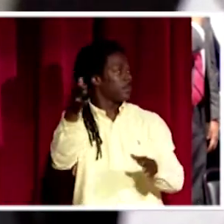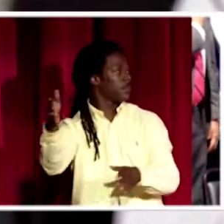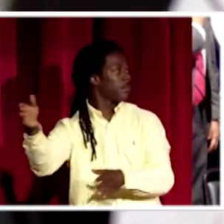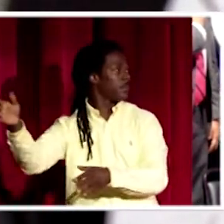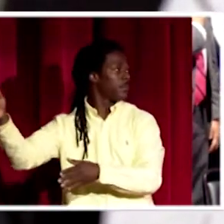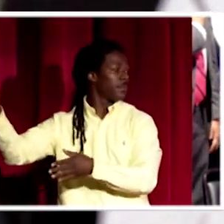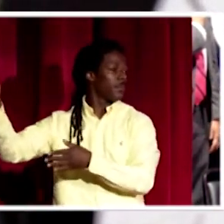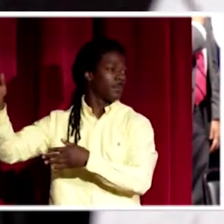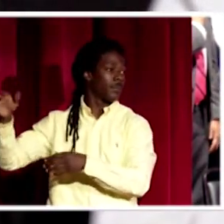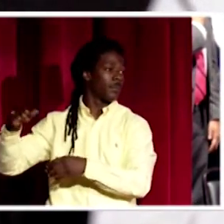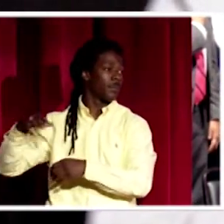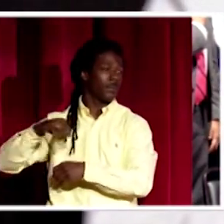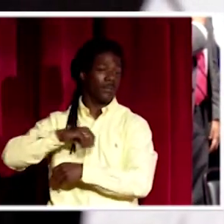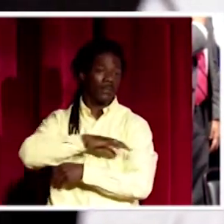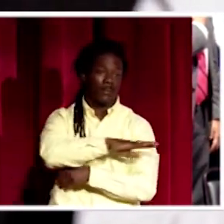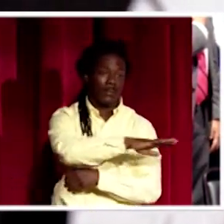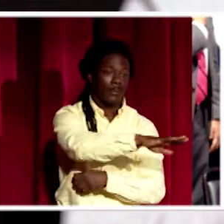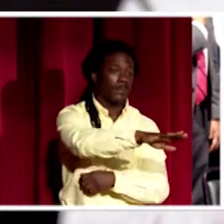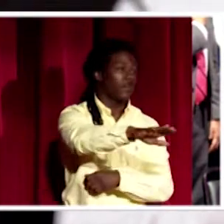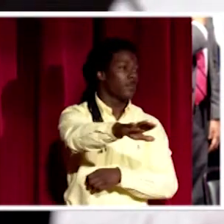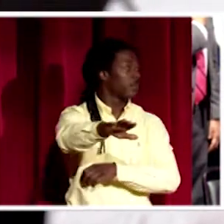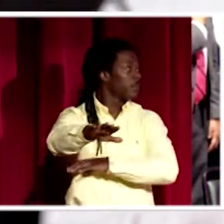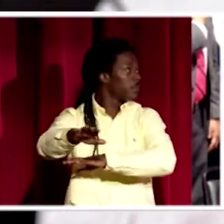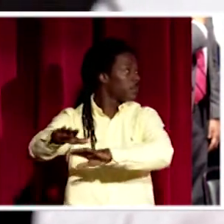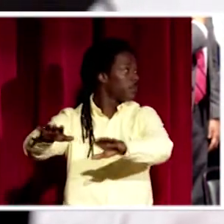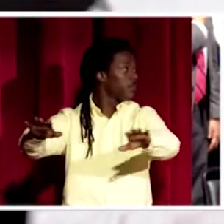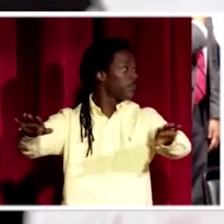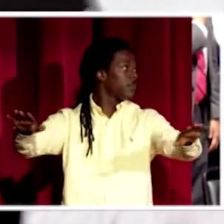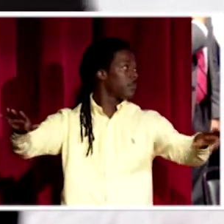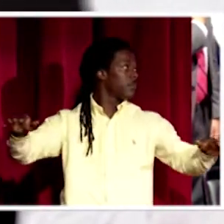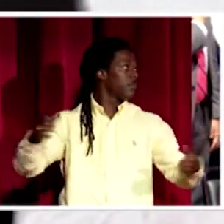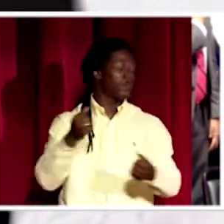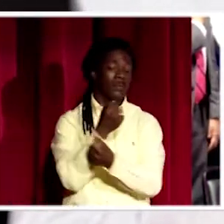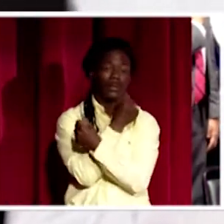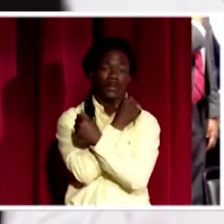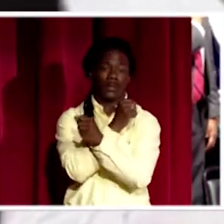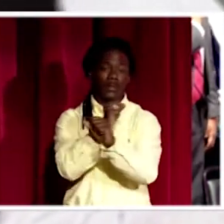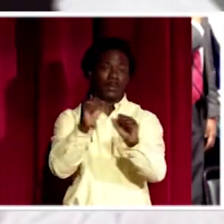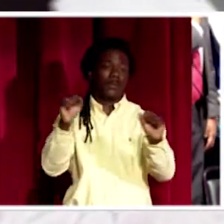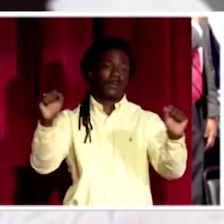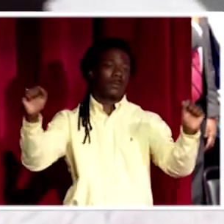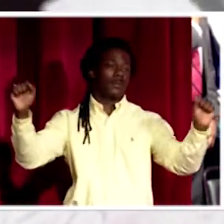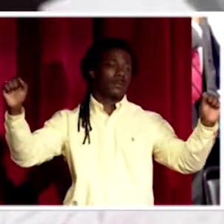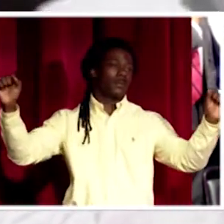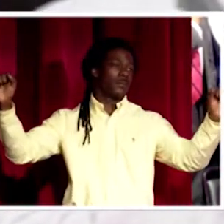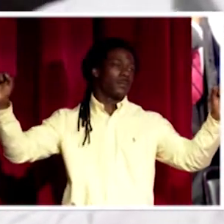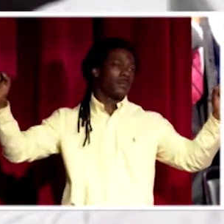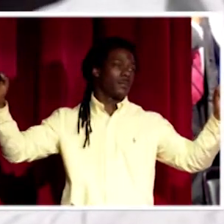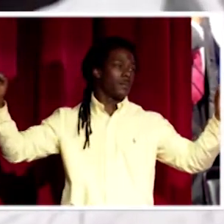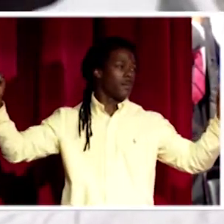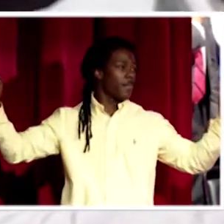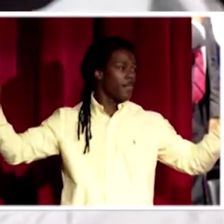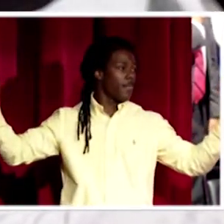wave o'er the land of the